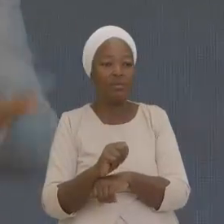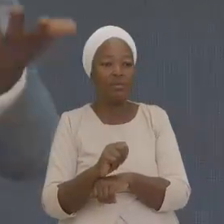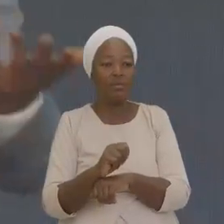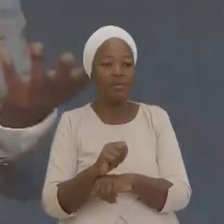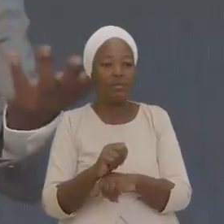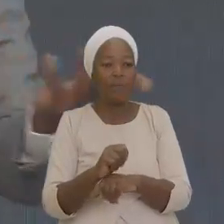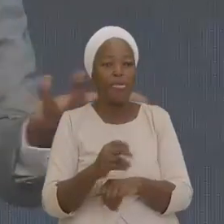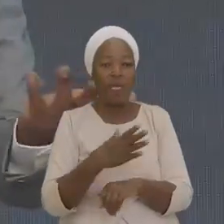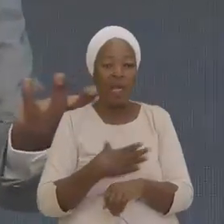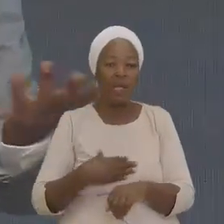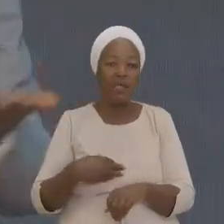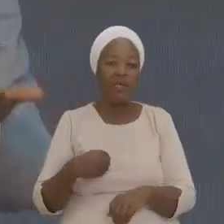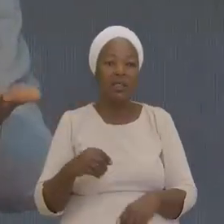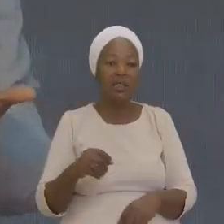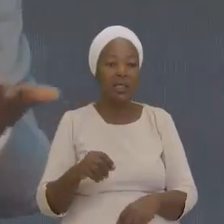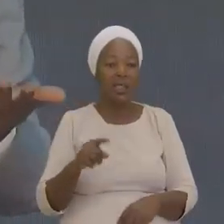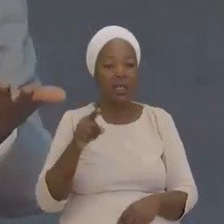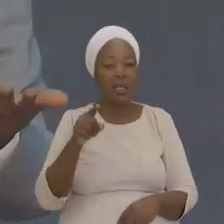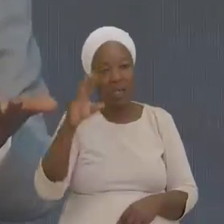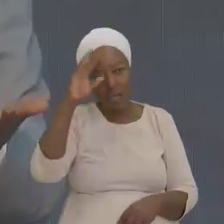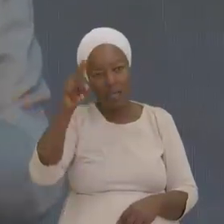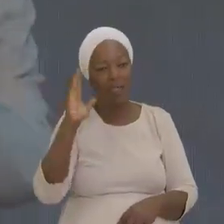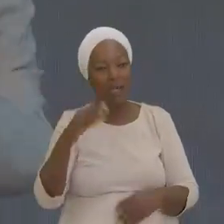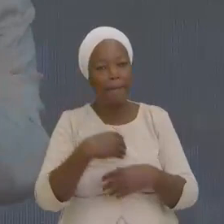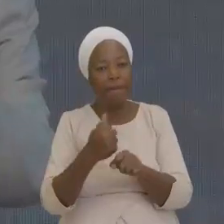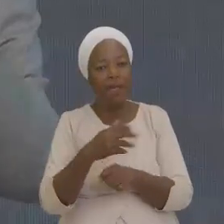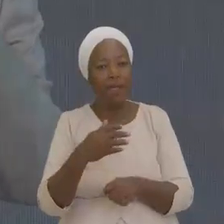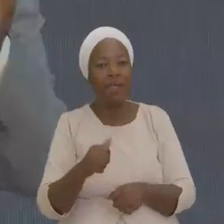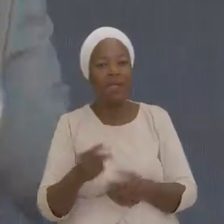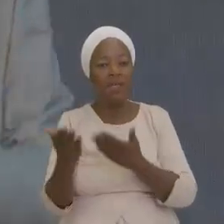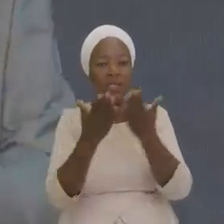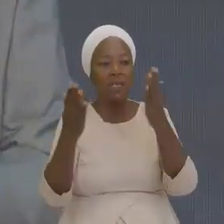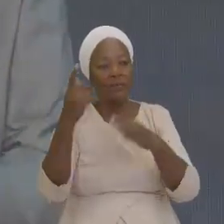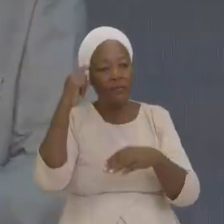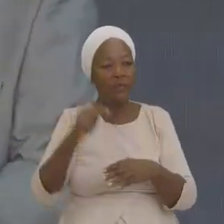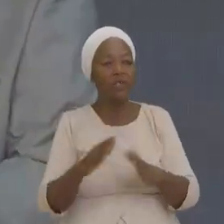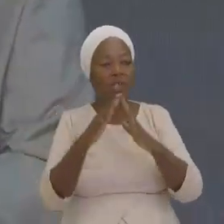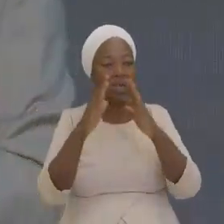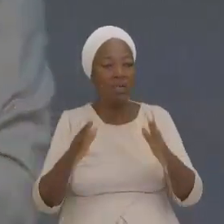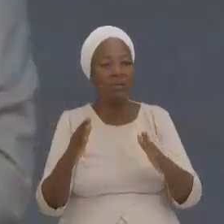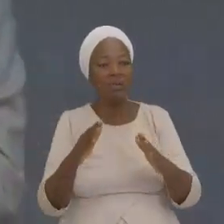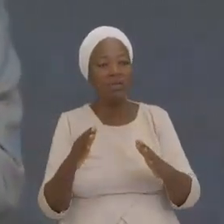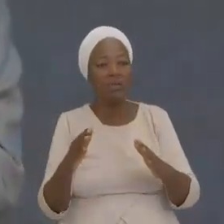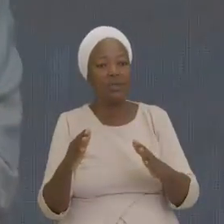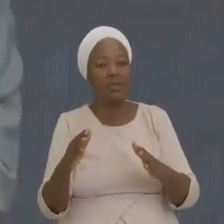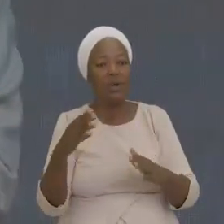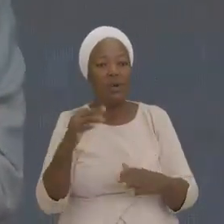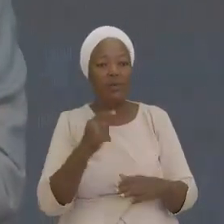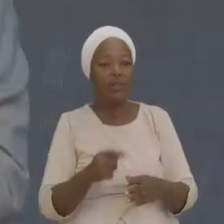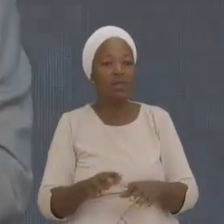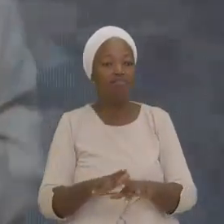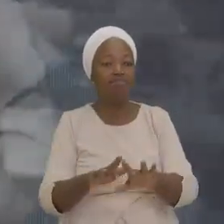and he shall make an atonement for the tabernacle of the congregation,